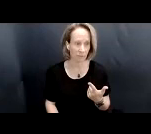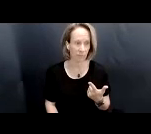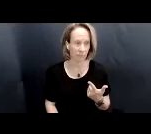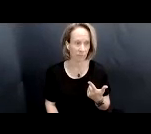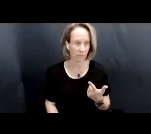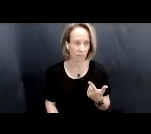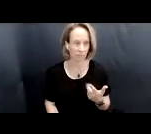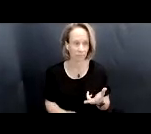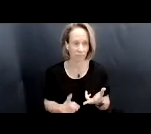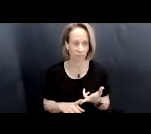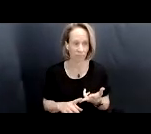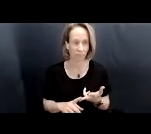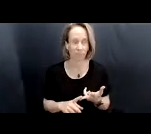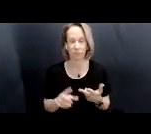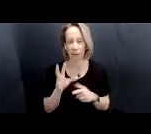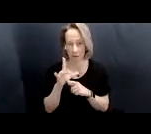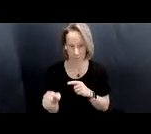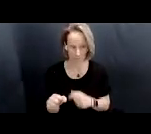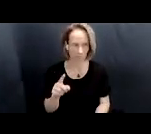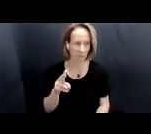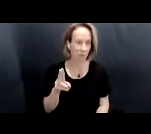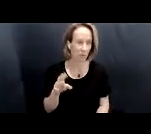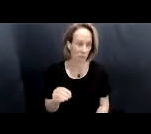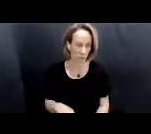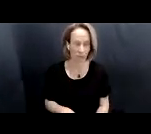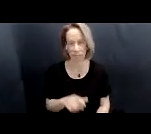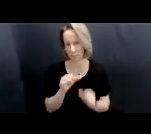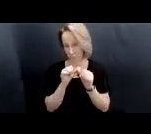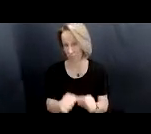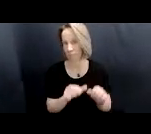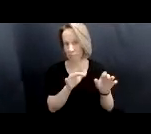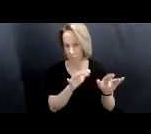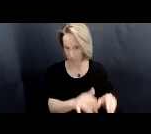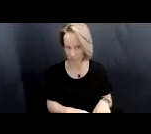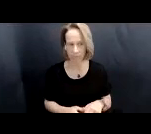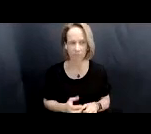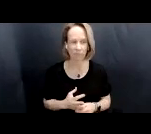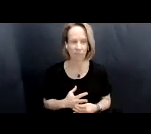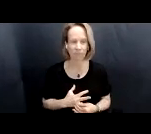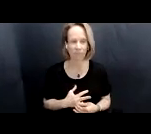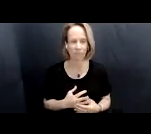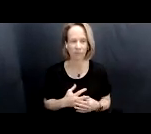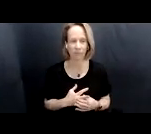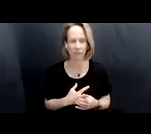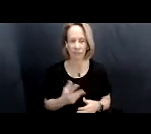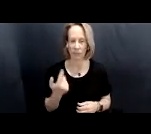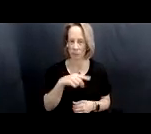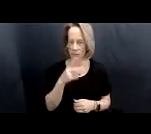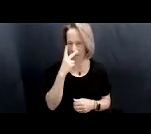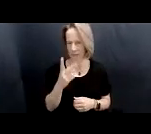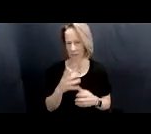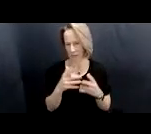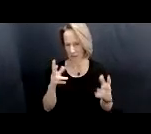Yeah. Awesome. Yeah, keep including those. And the ones that kind of we see a lot of folks sharing will be the larger ones kind